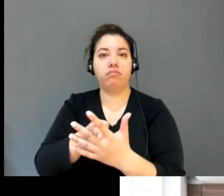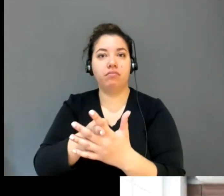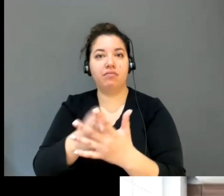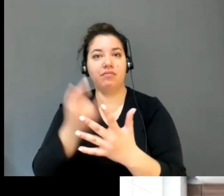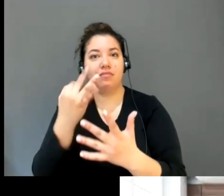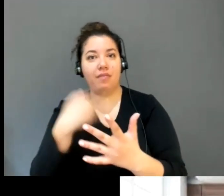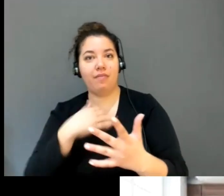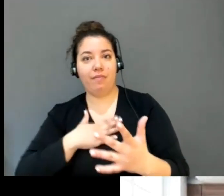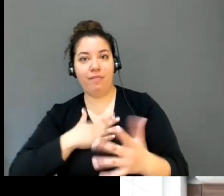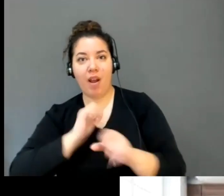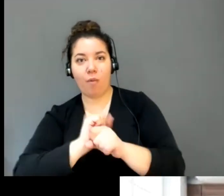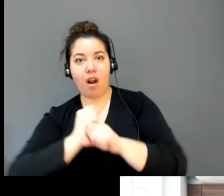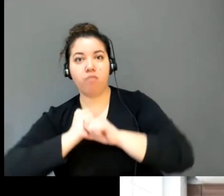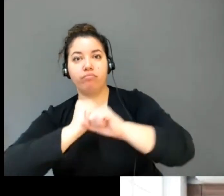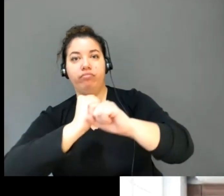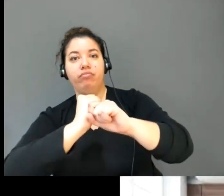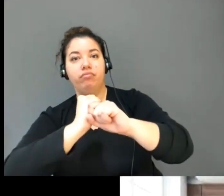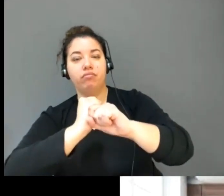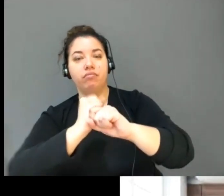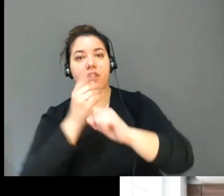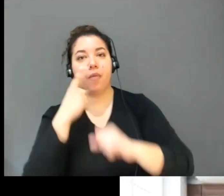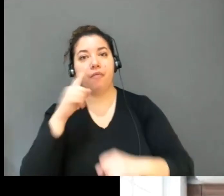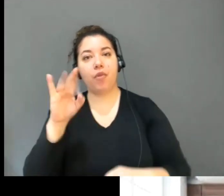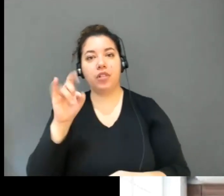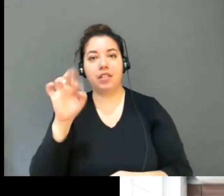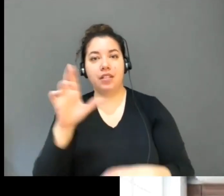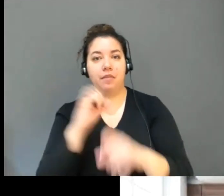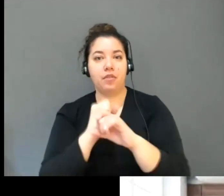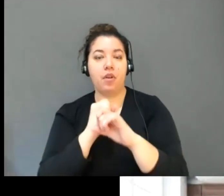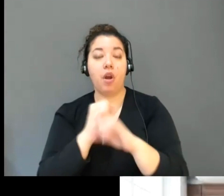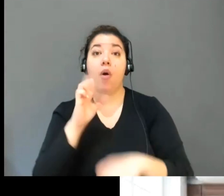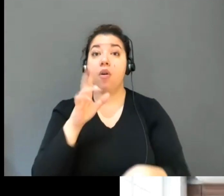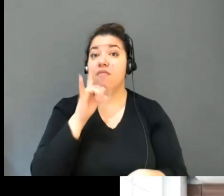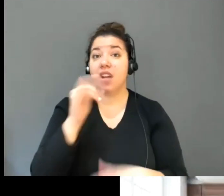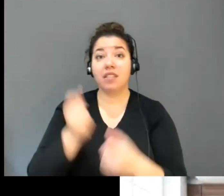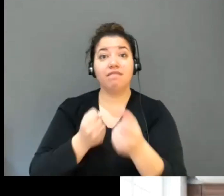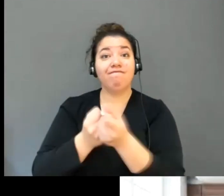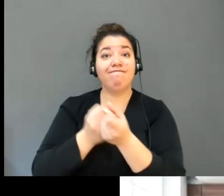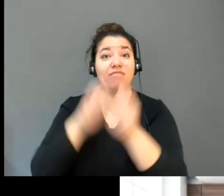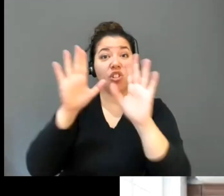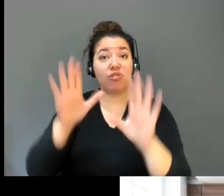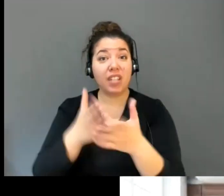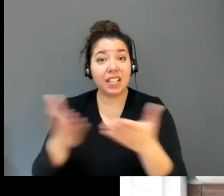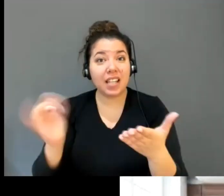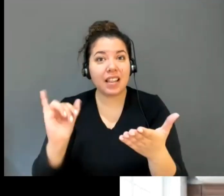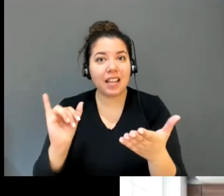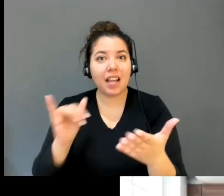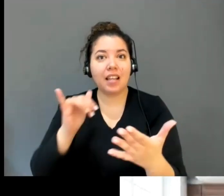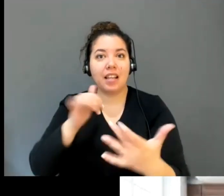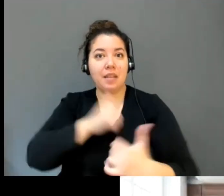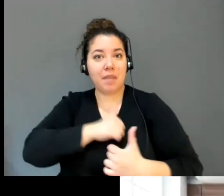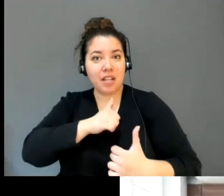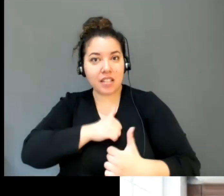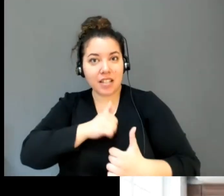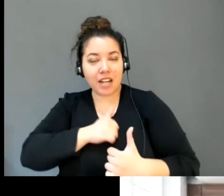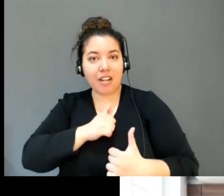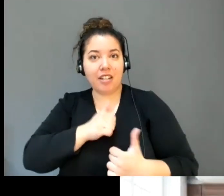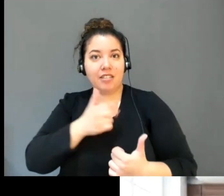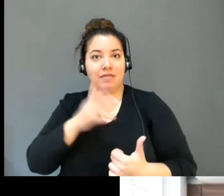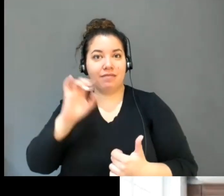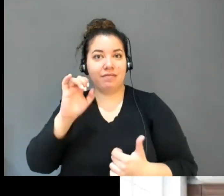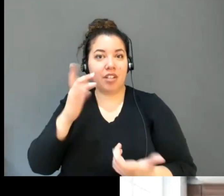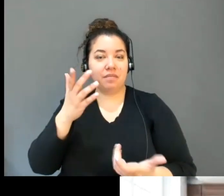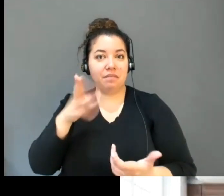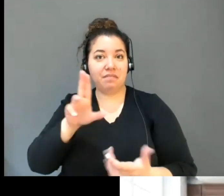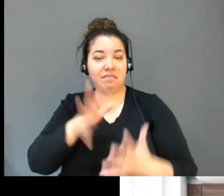when it comes to cybersecurity, or even supporting a terrific cause like our nation's military and their supply chain. Those are the things